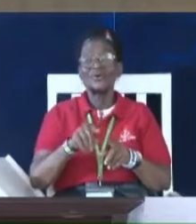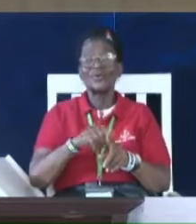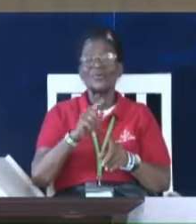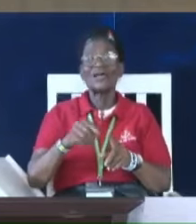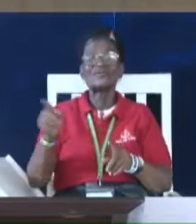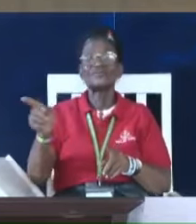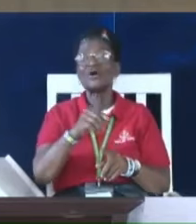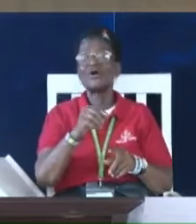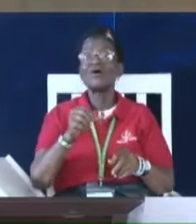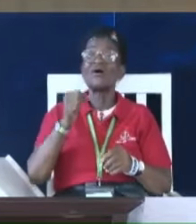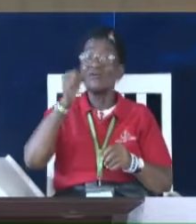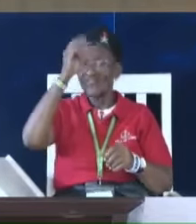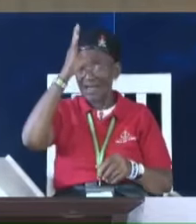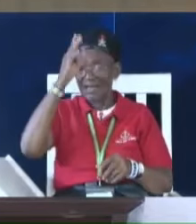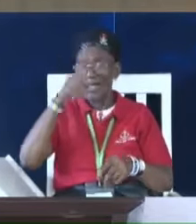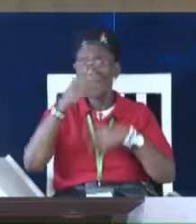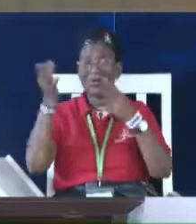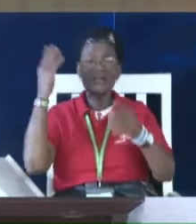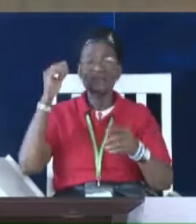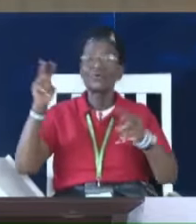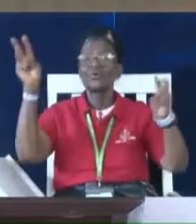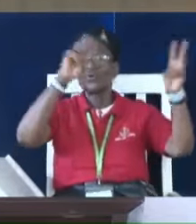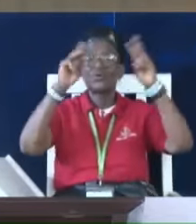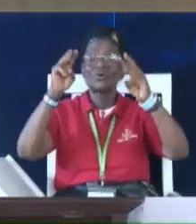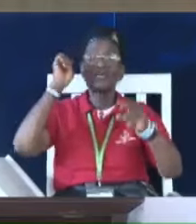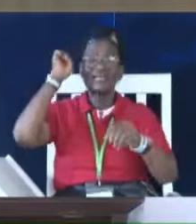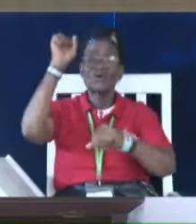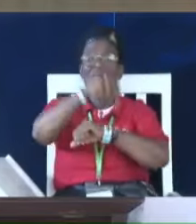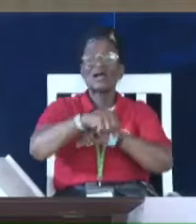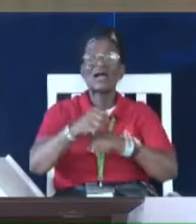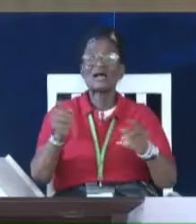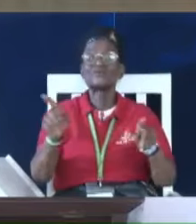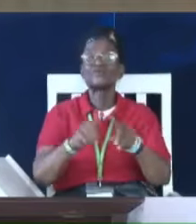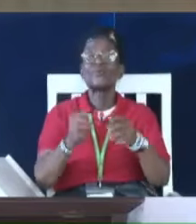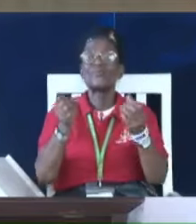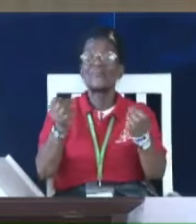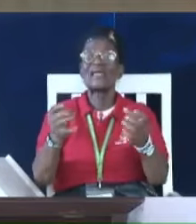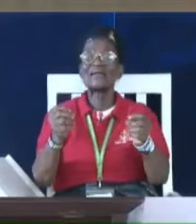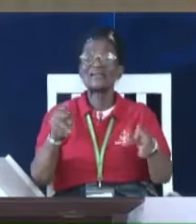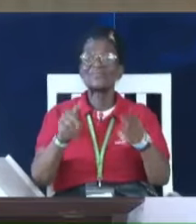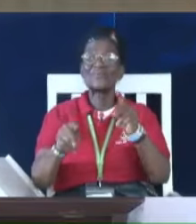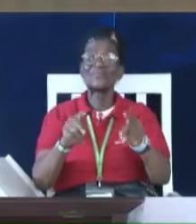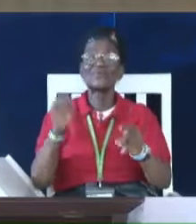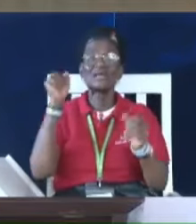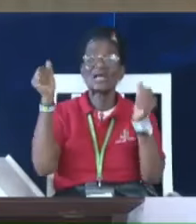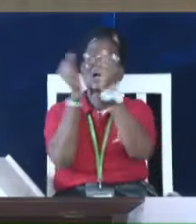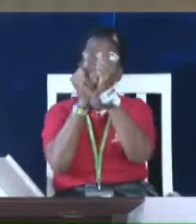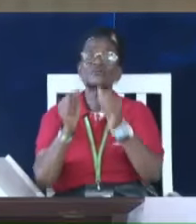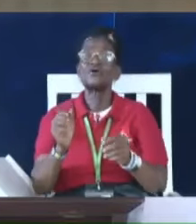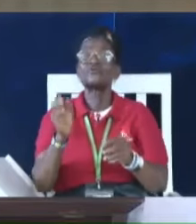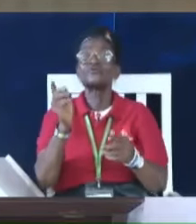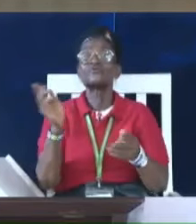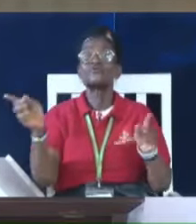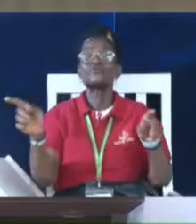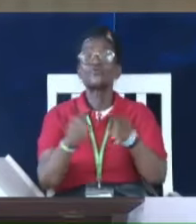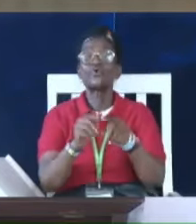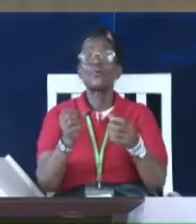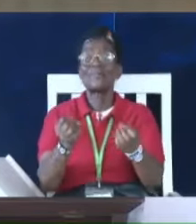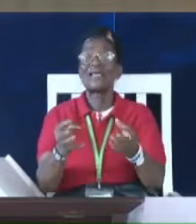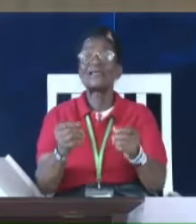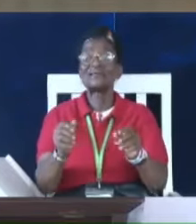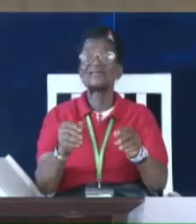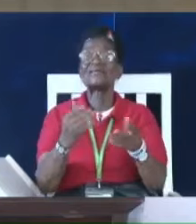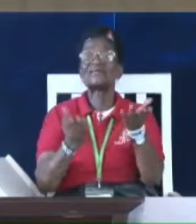war, he defeated so many people, he captured so many slaves, etc.,